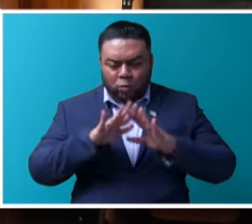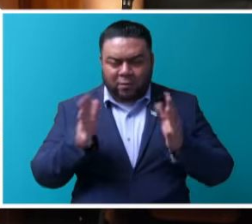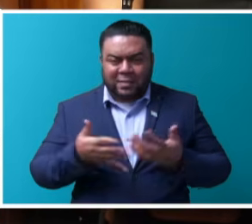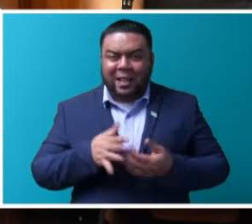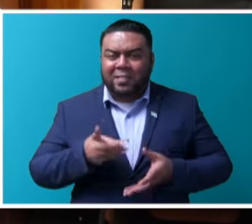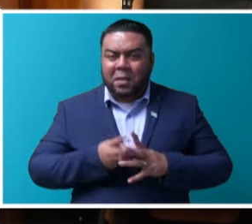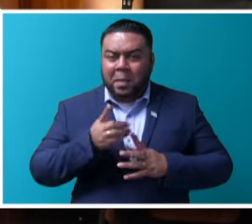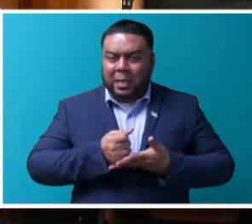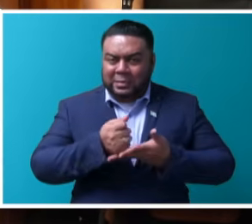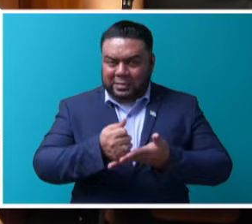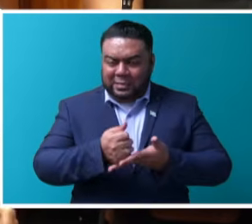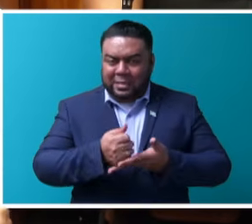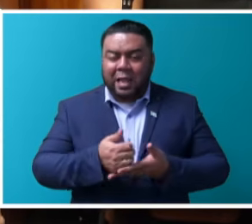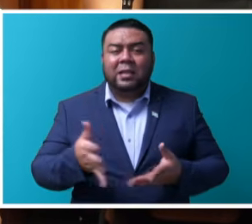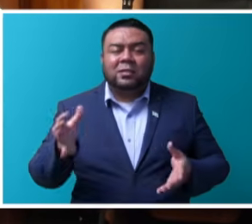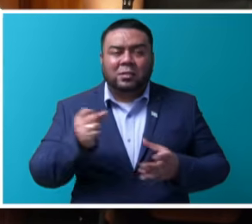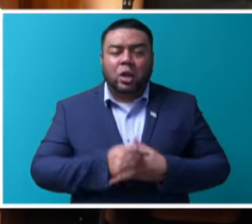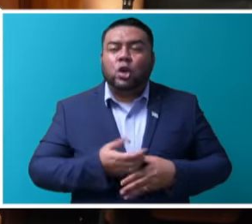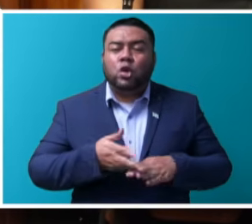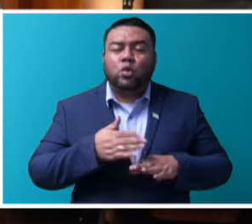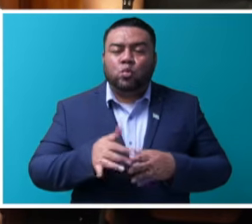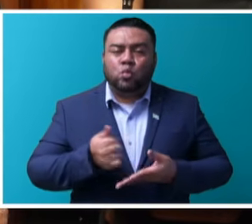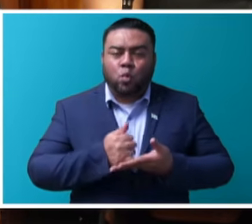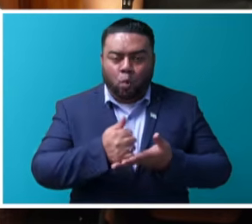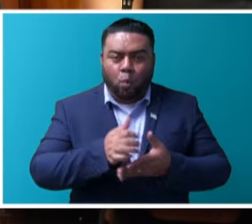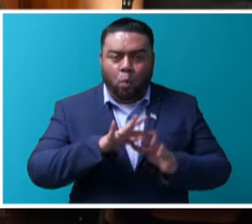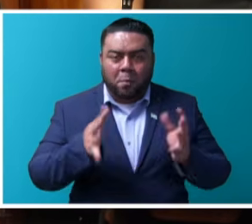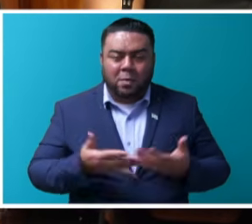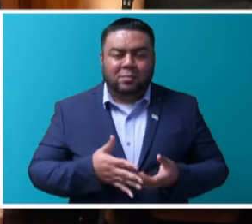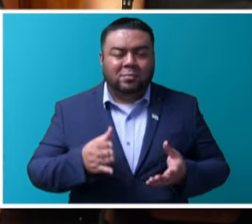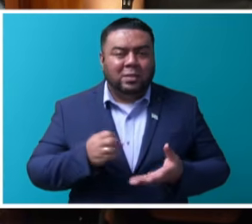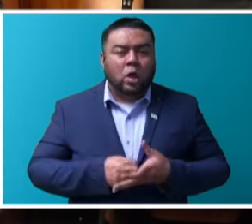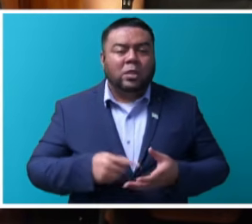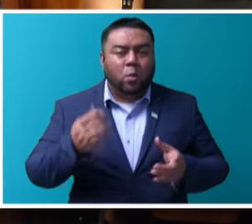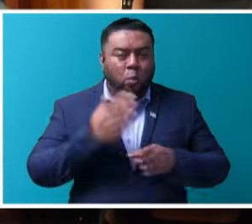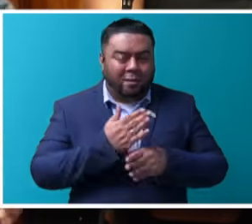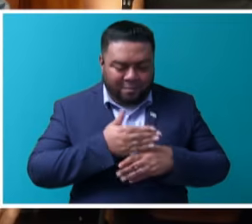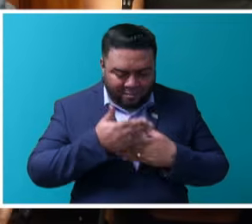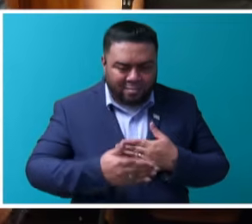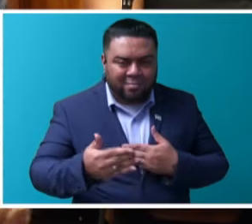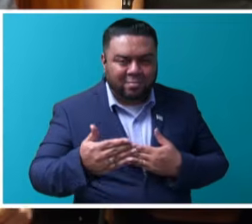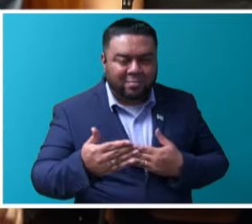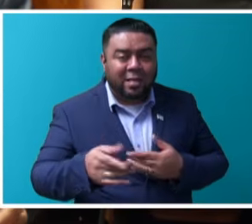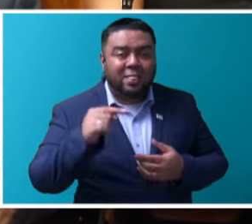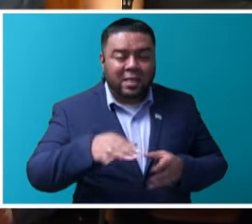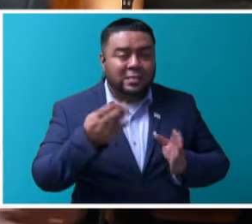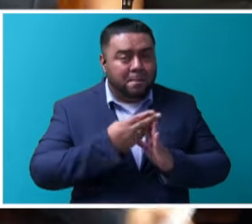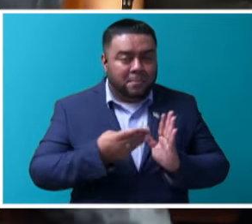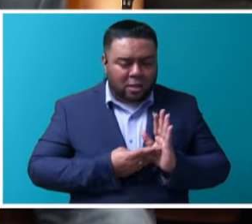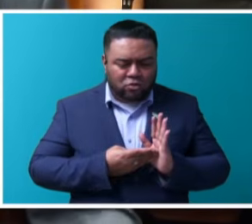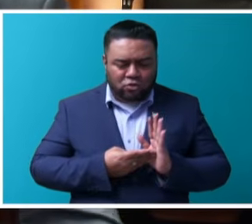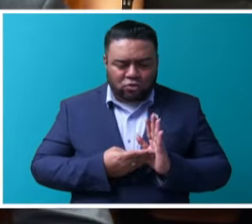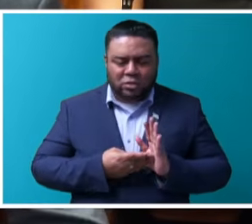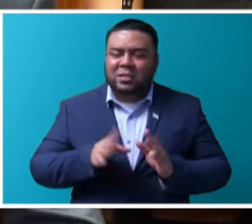assistance and in securing a new global consensus on the task ahead. This budget, Mr. Speaker,